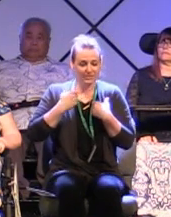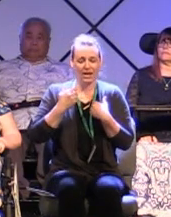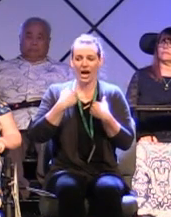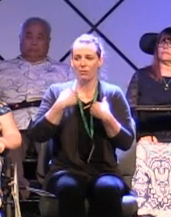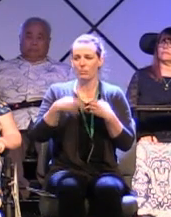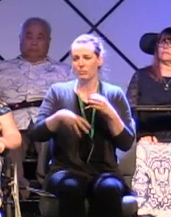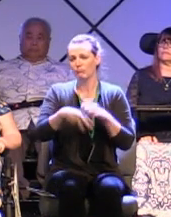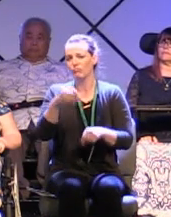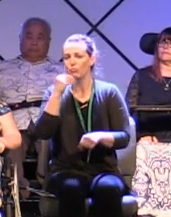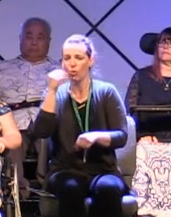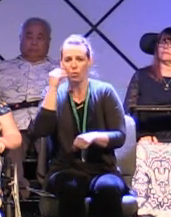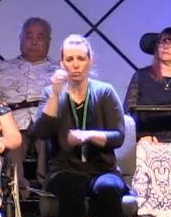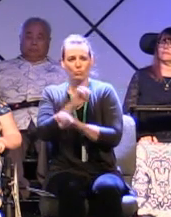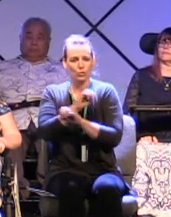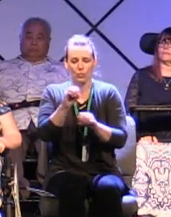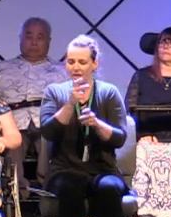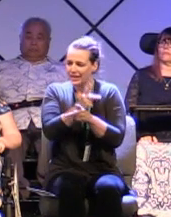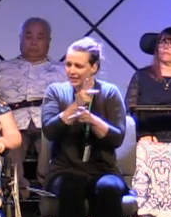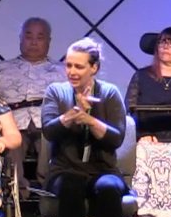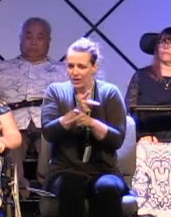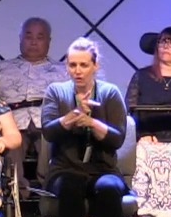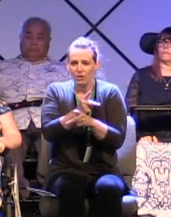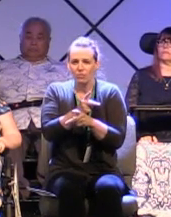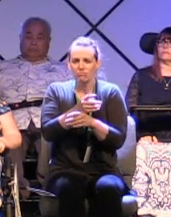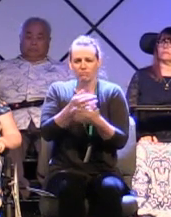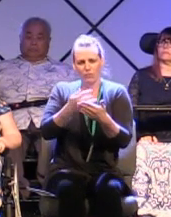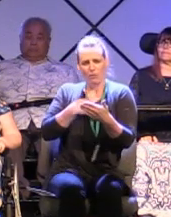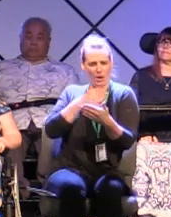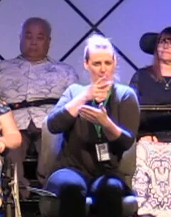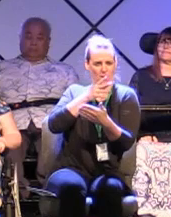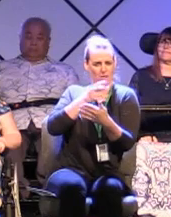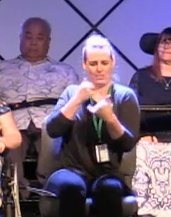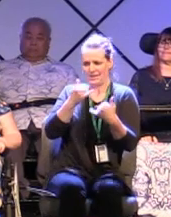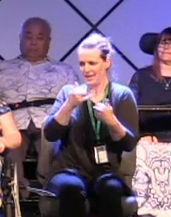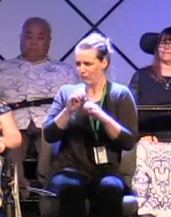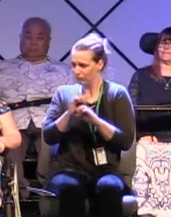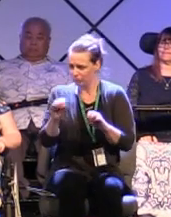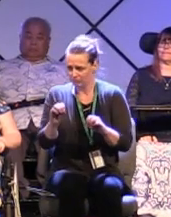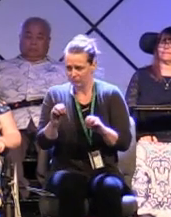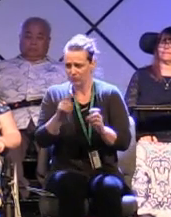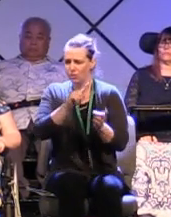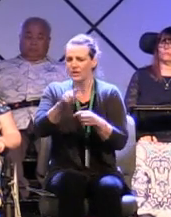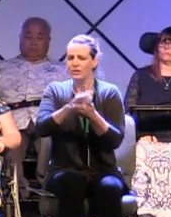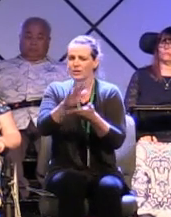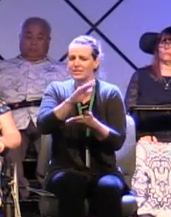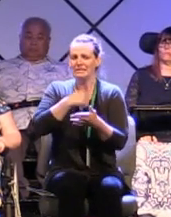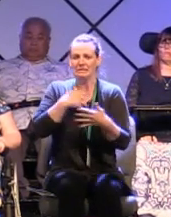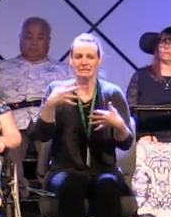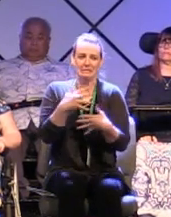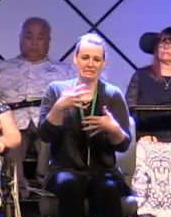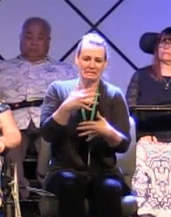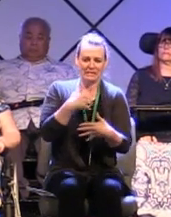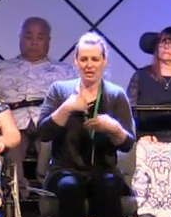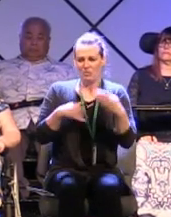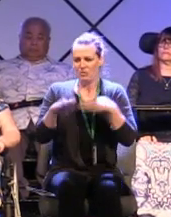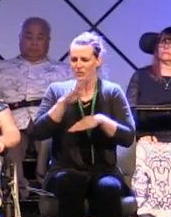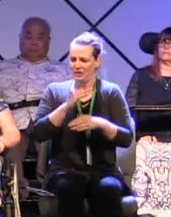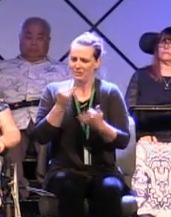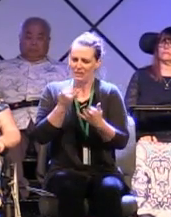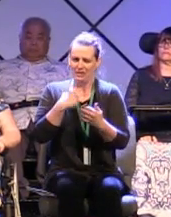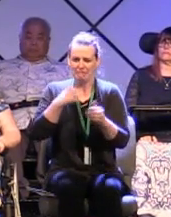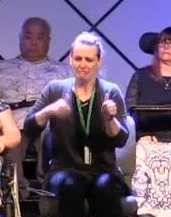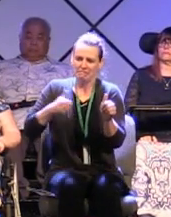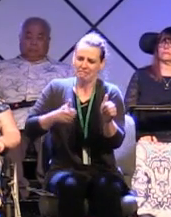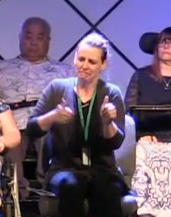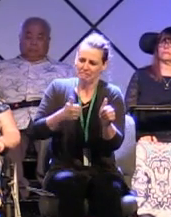someone who's not my mom. Going to college is scary. I'm worried that I won't be able to keep up